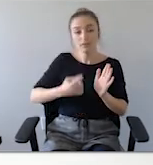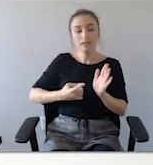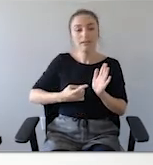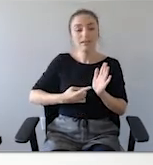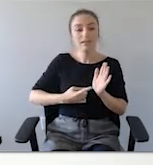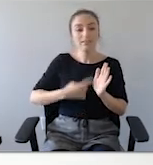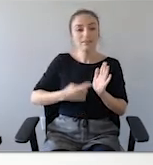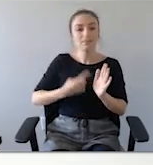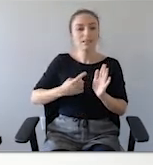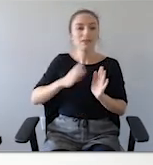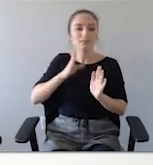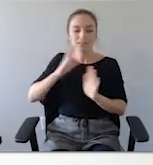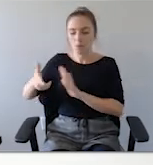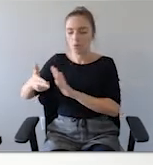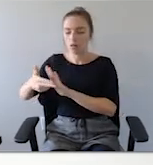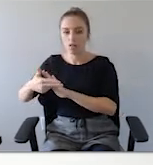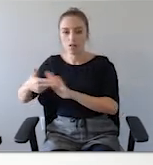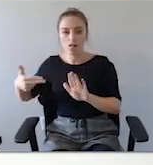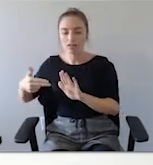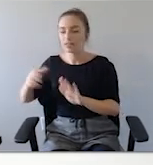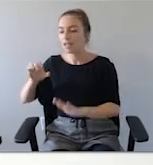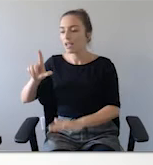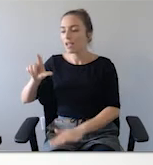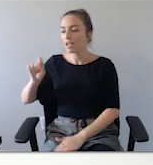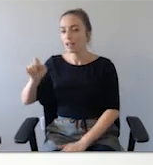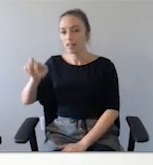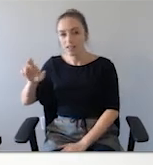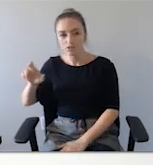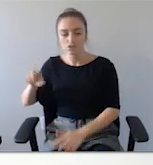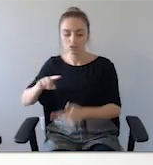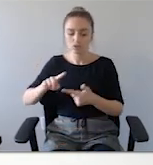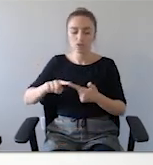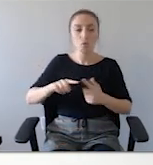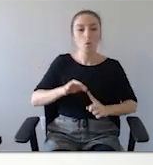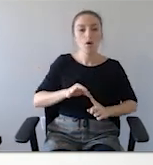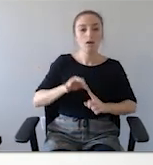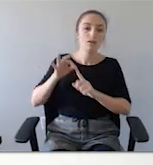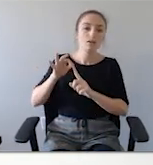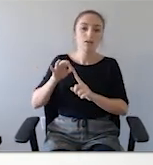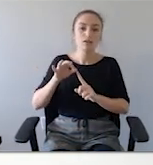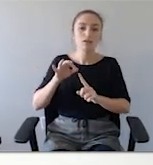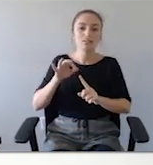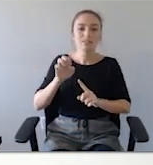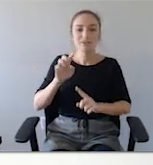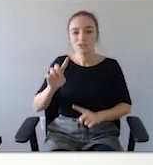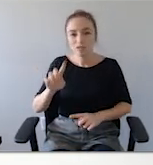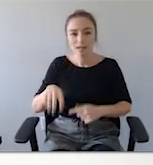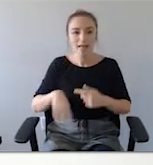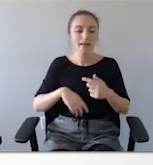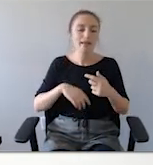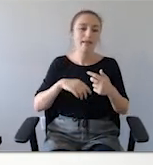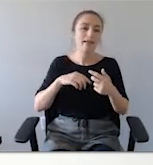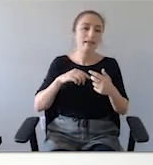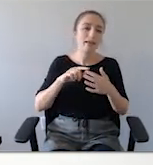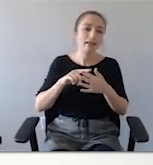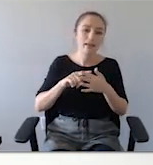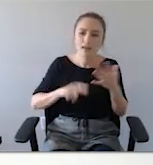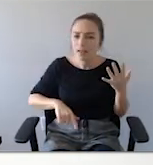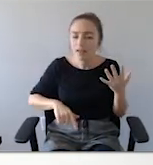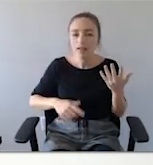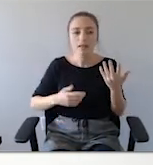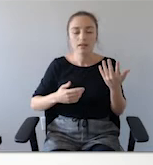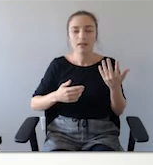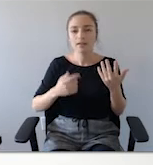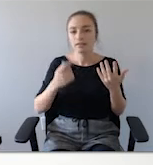student, or they're a special ed or SPED or whatever. That's not the way the law says. So if you see